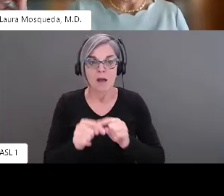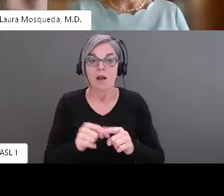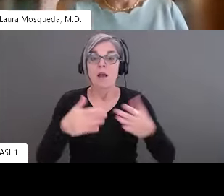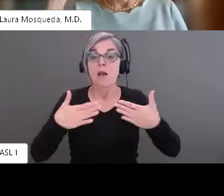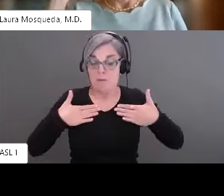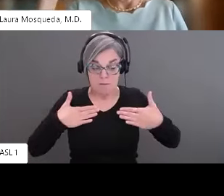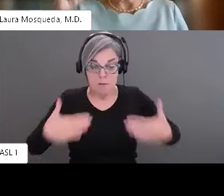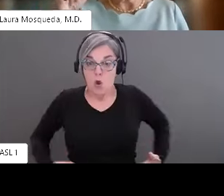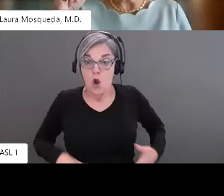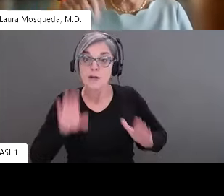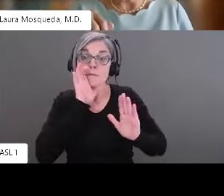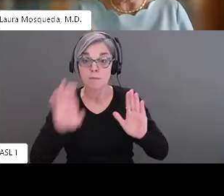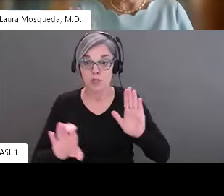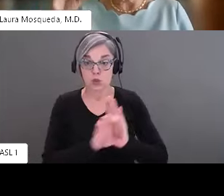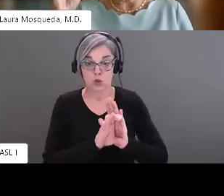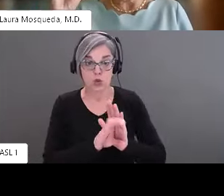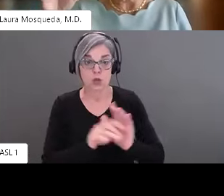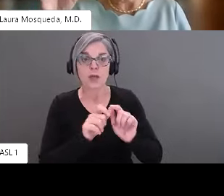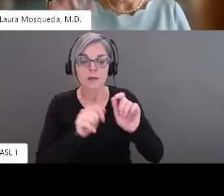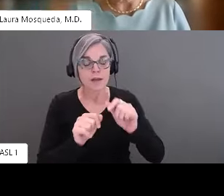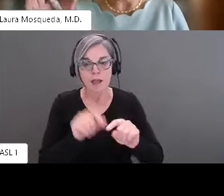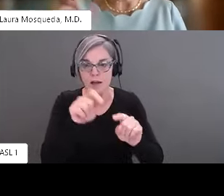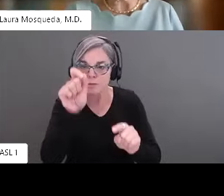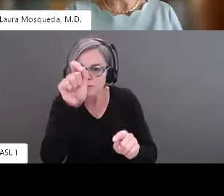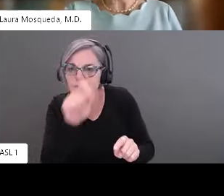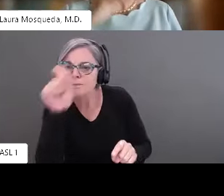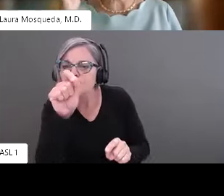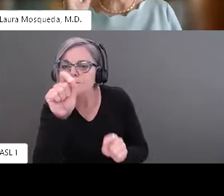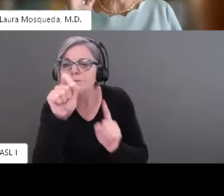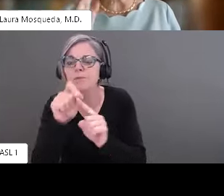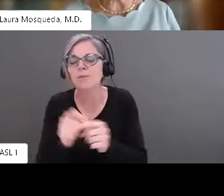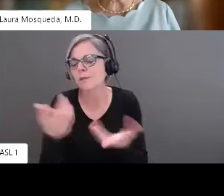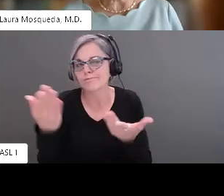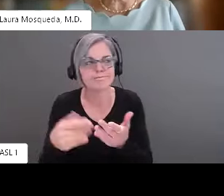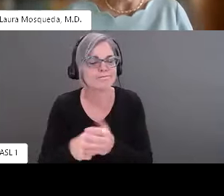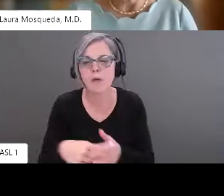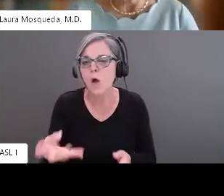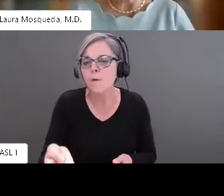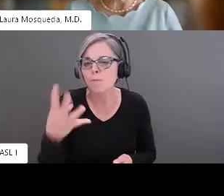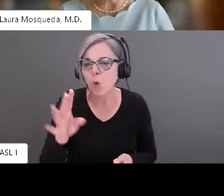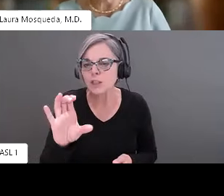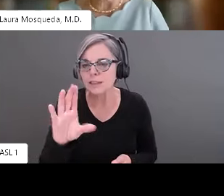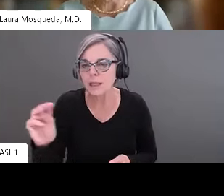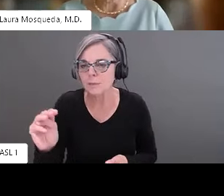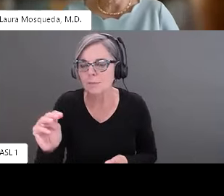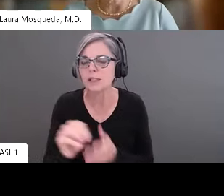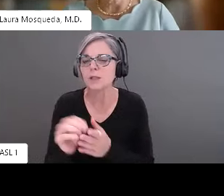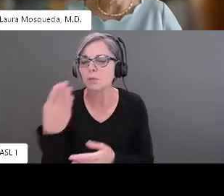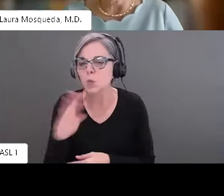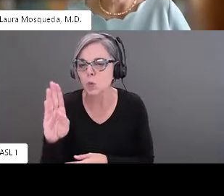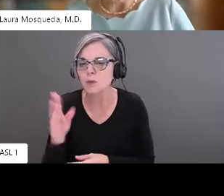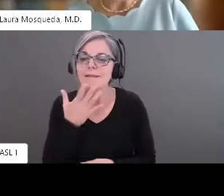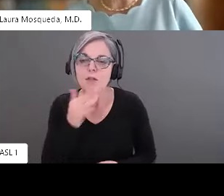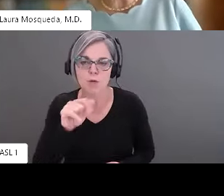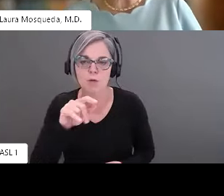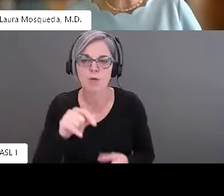in 4-centimeter bruise, purple, or whatever, to make it very easy for clinicians to document these